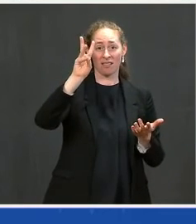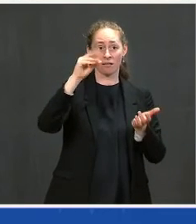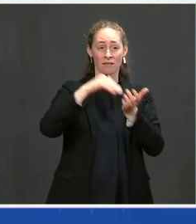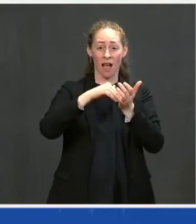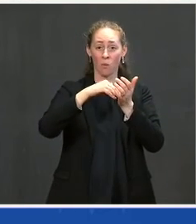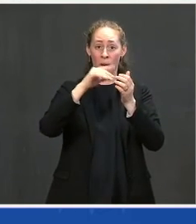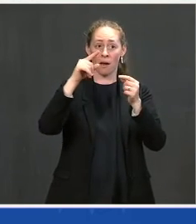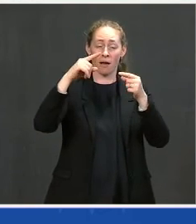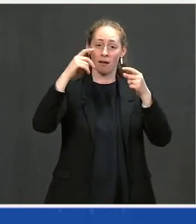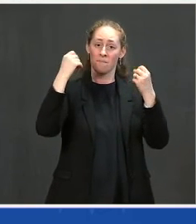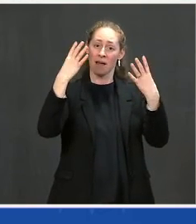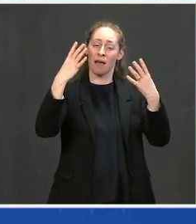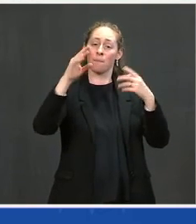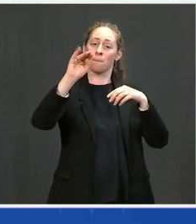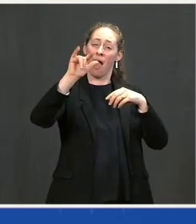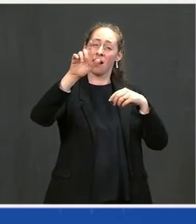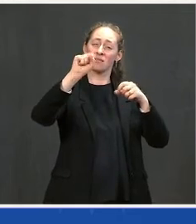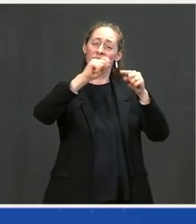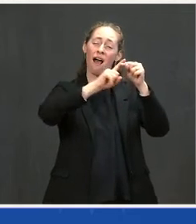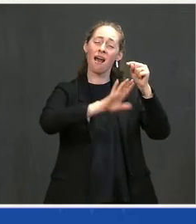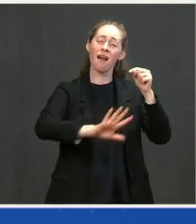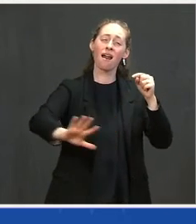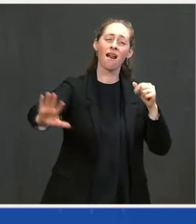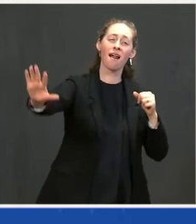Aviation, 20% of all flights